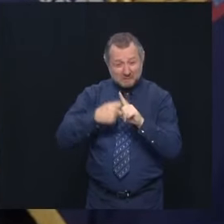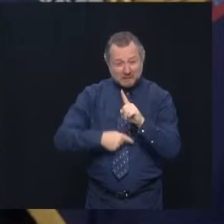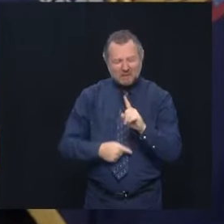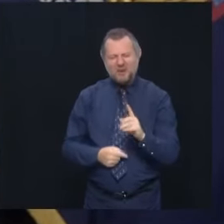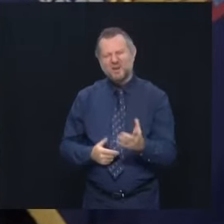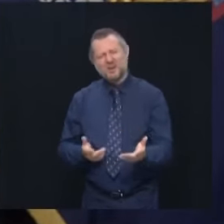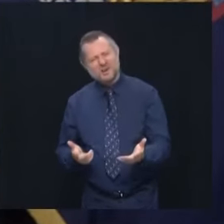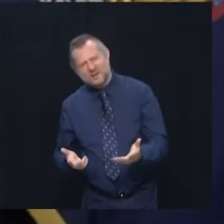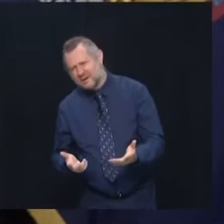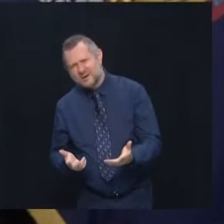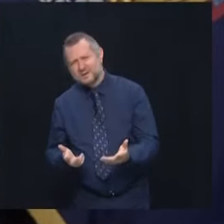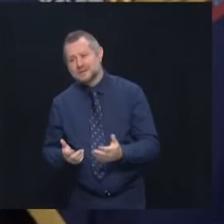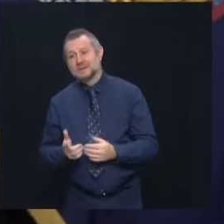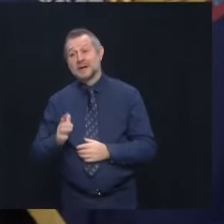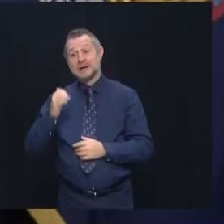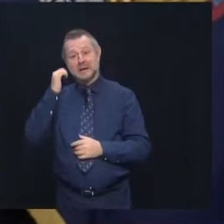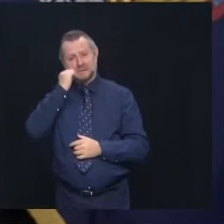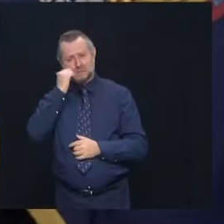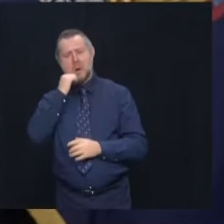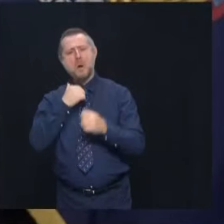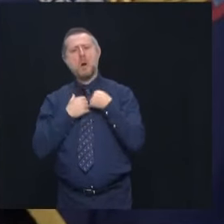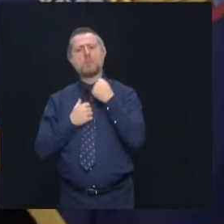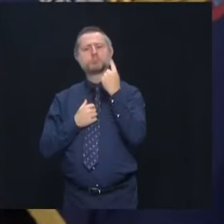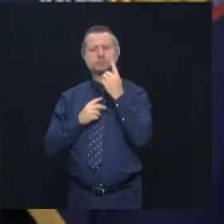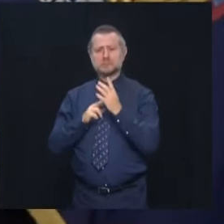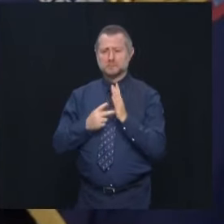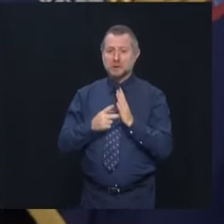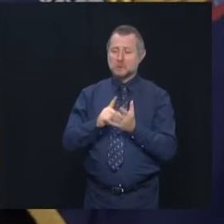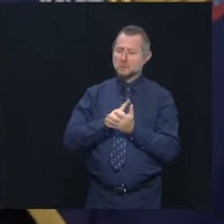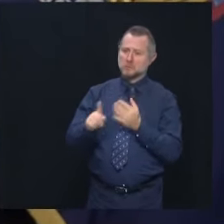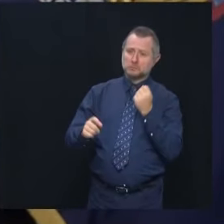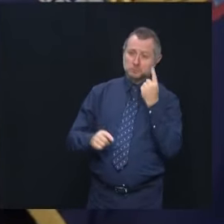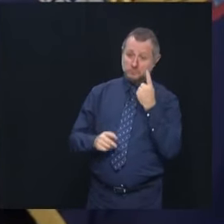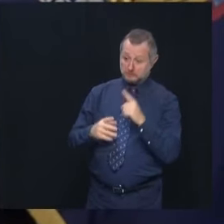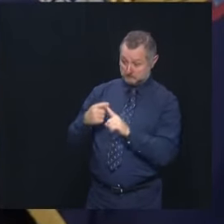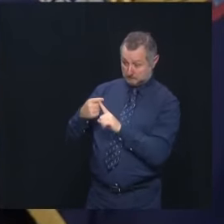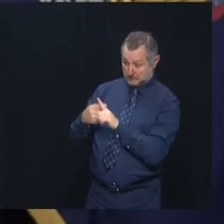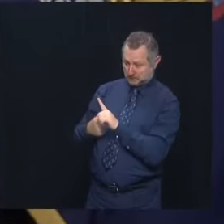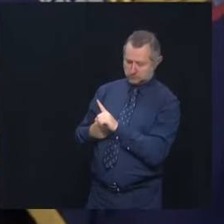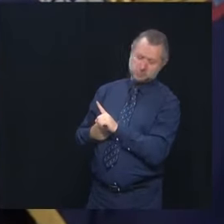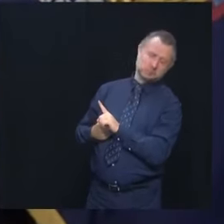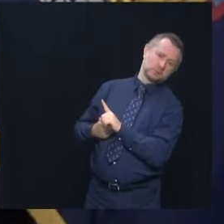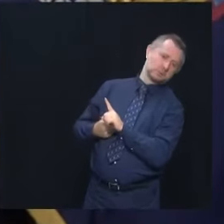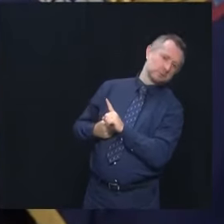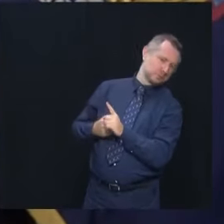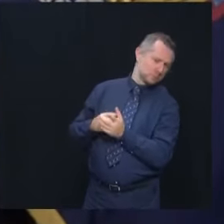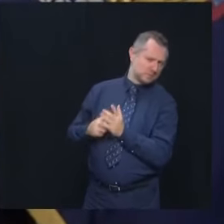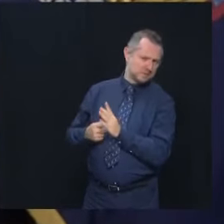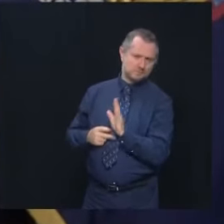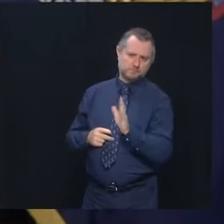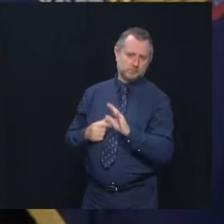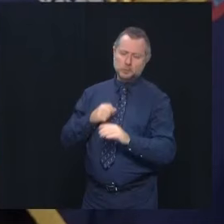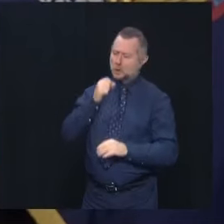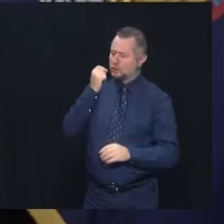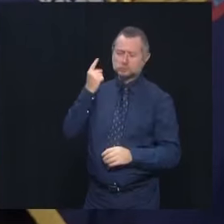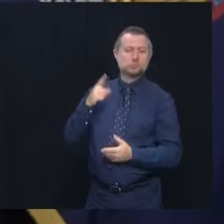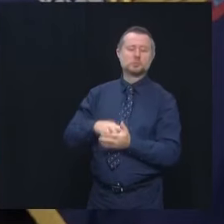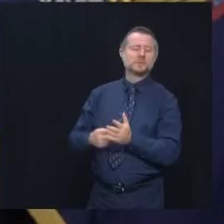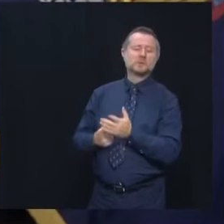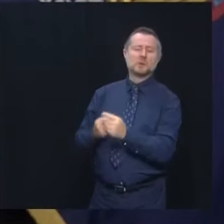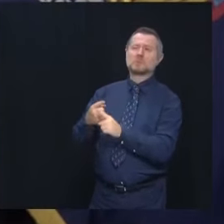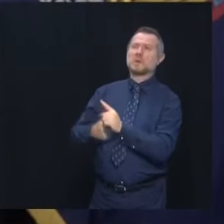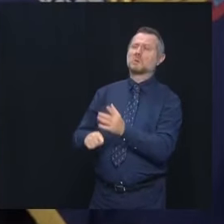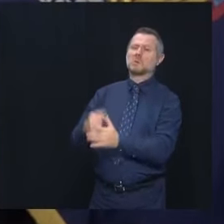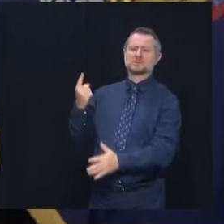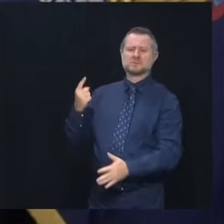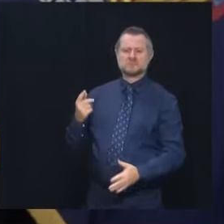I understand daily. I understand weekly. I don't really understand random monthly, because it sounds